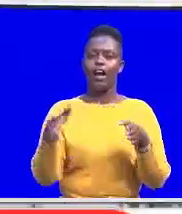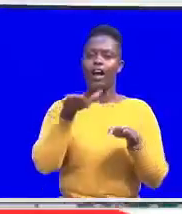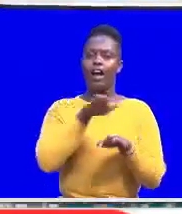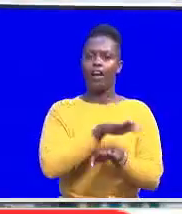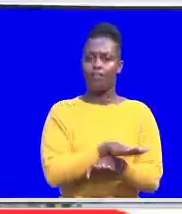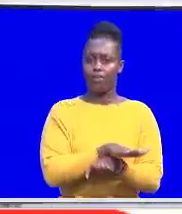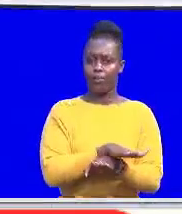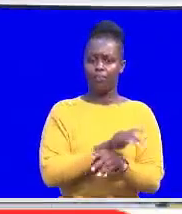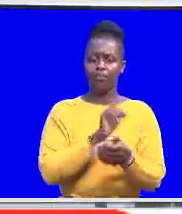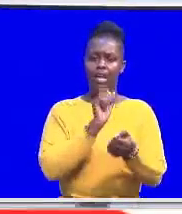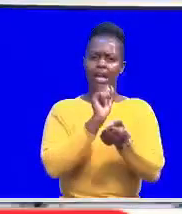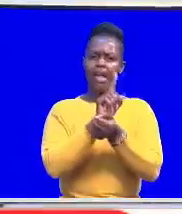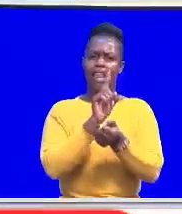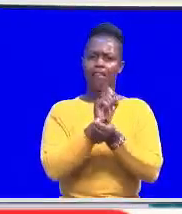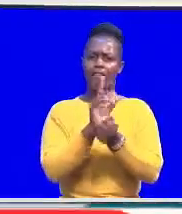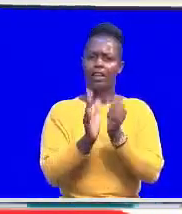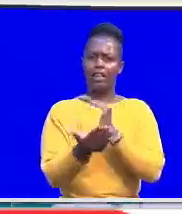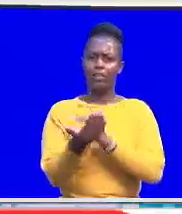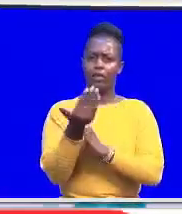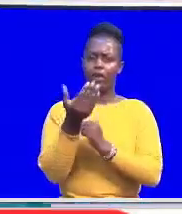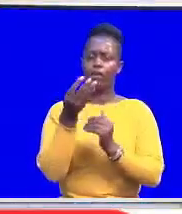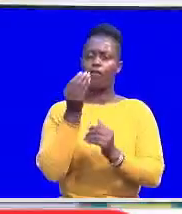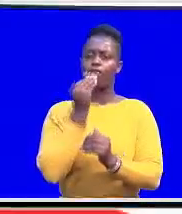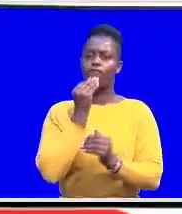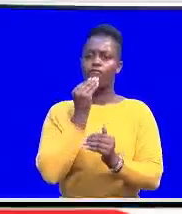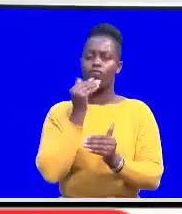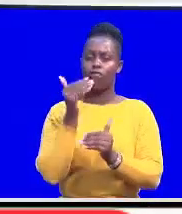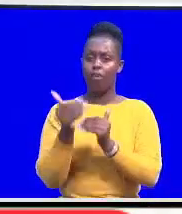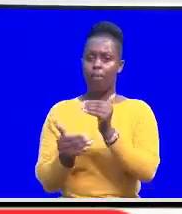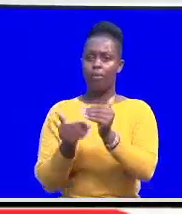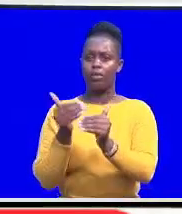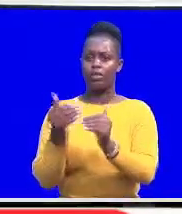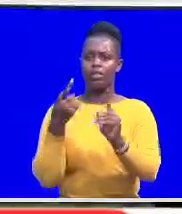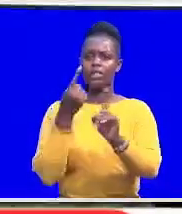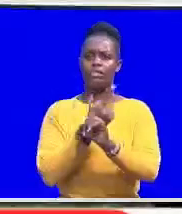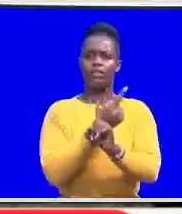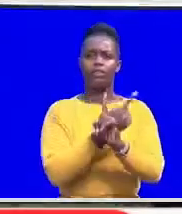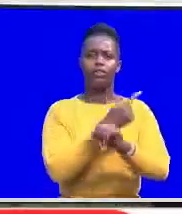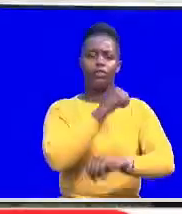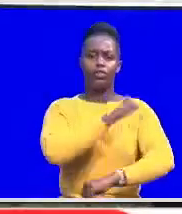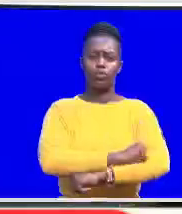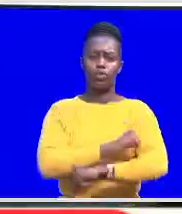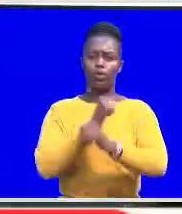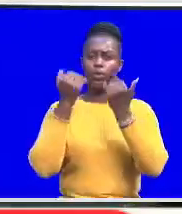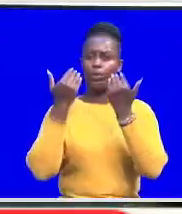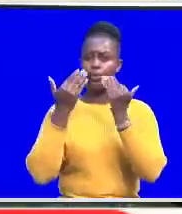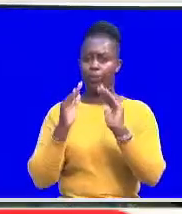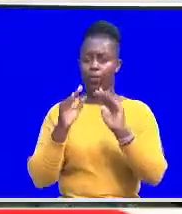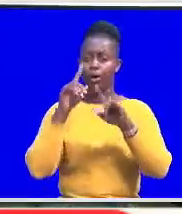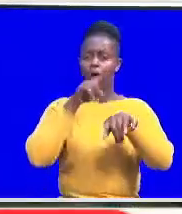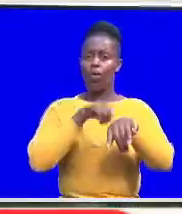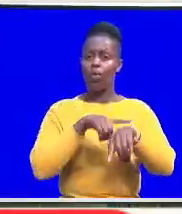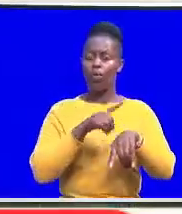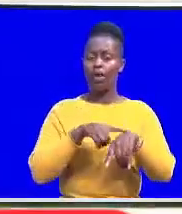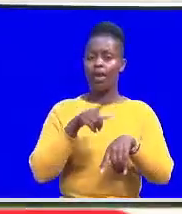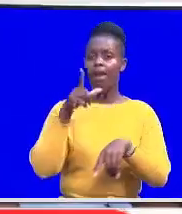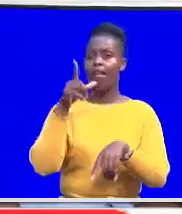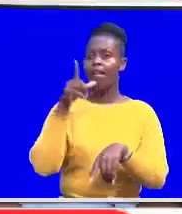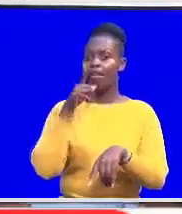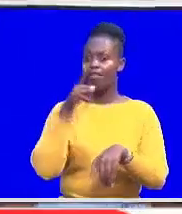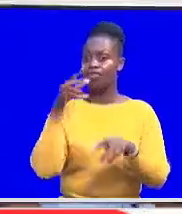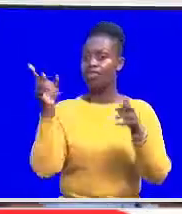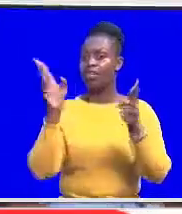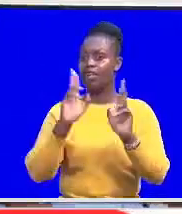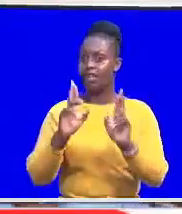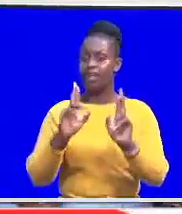by 11 a.m., the distribution process to various schools is complete, and by the time the lunchtime bell goes